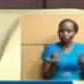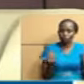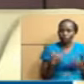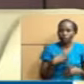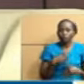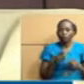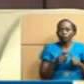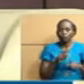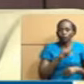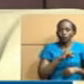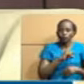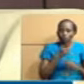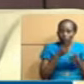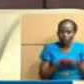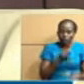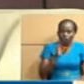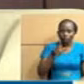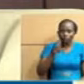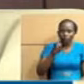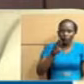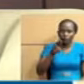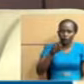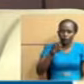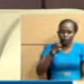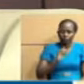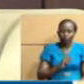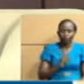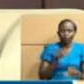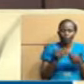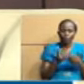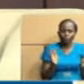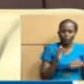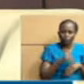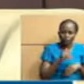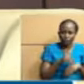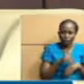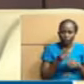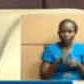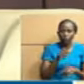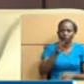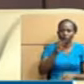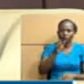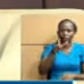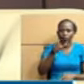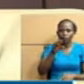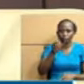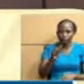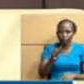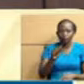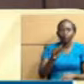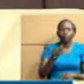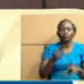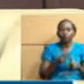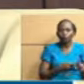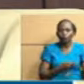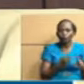Social Development, the Honourable Florence Nachiwala Chiinji. We had opening remarks from Salima Namusobya from the